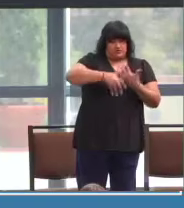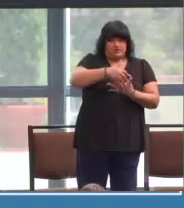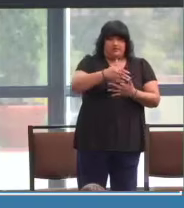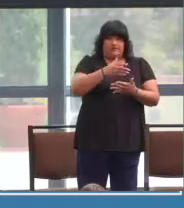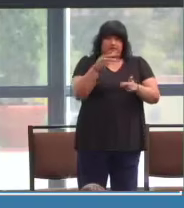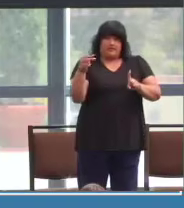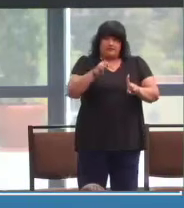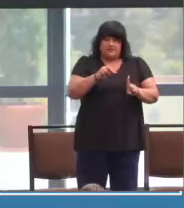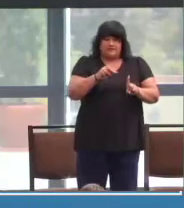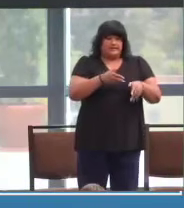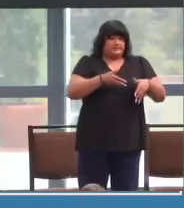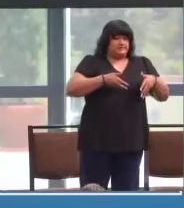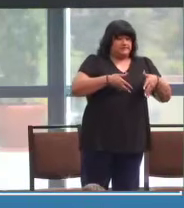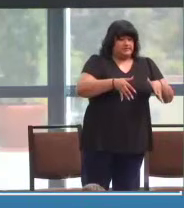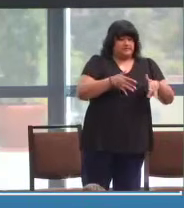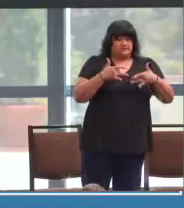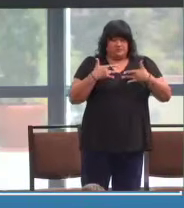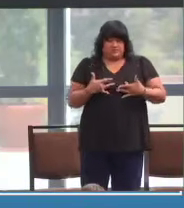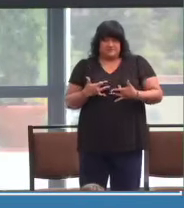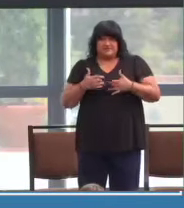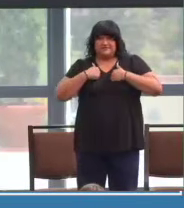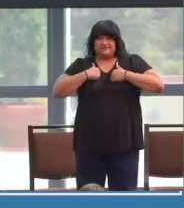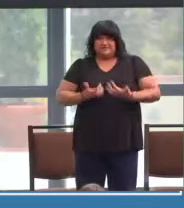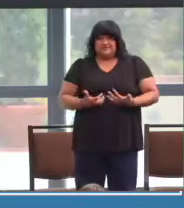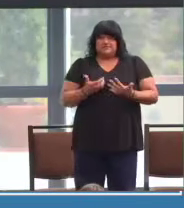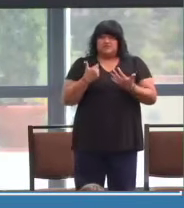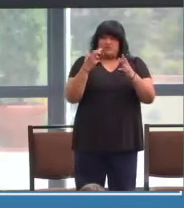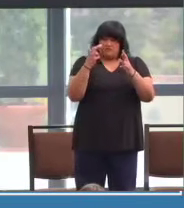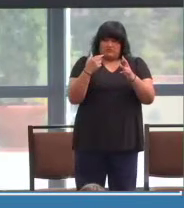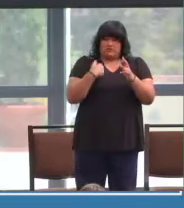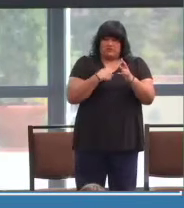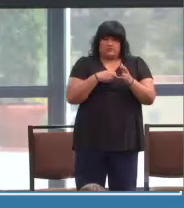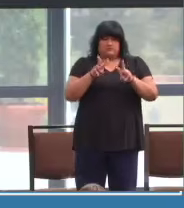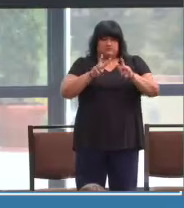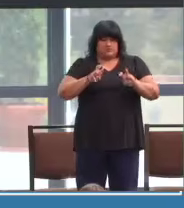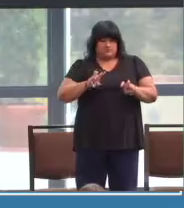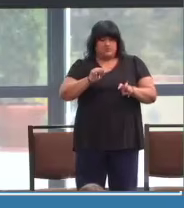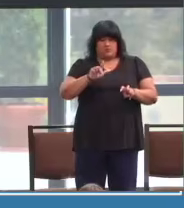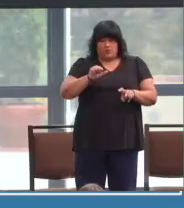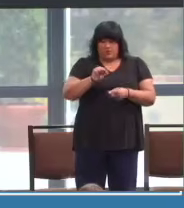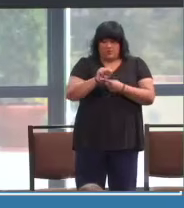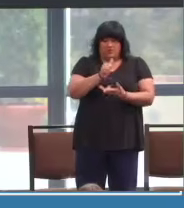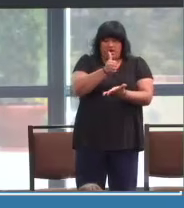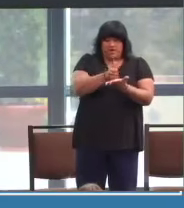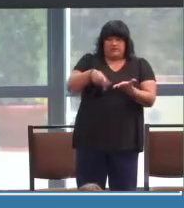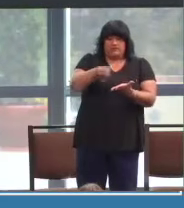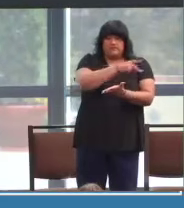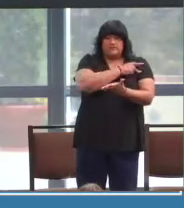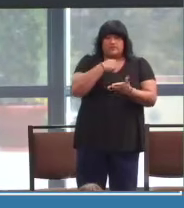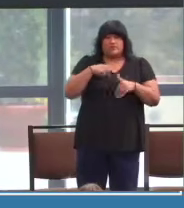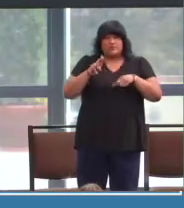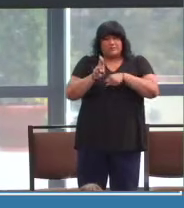depression, fatigue. We're going to hopefully identify some tools to help these patients. And we're going to use evidence-based